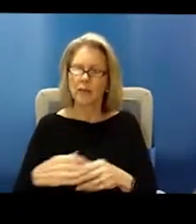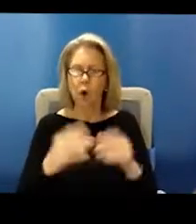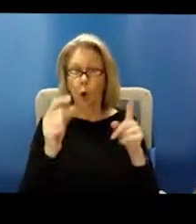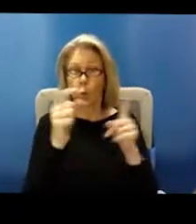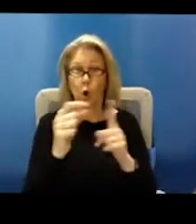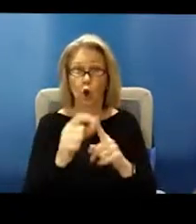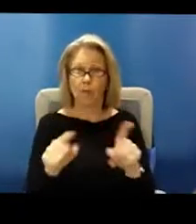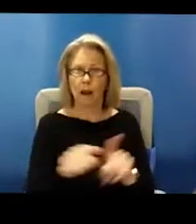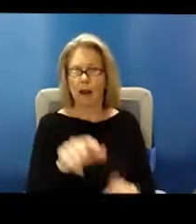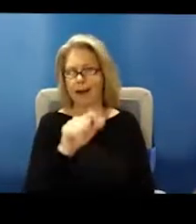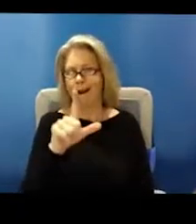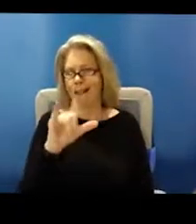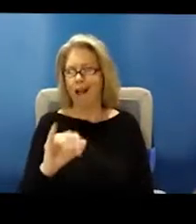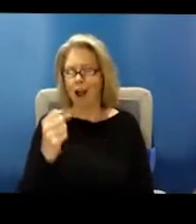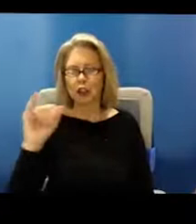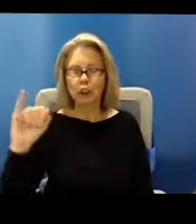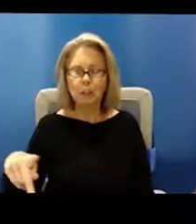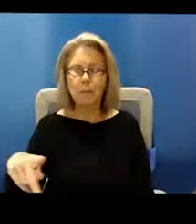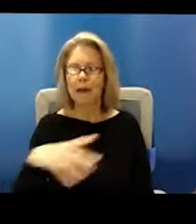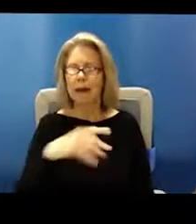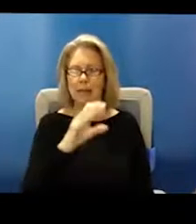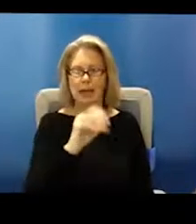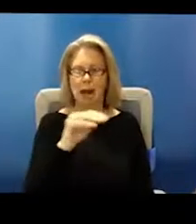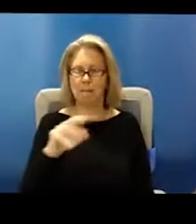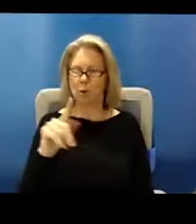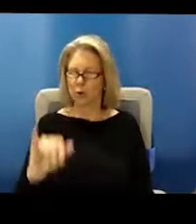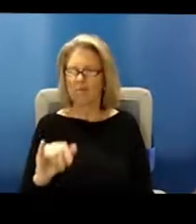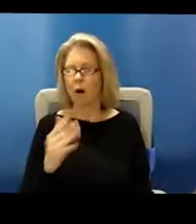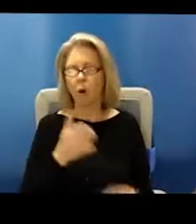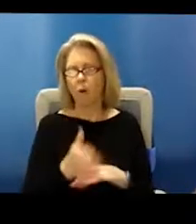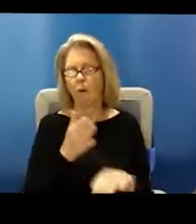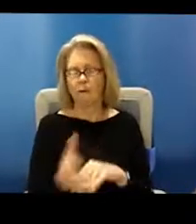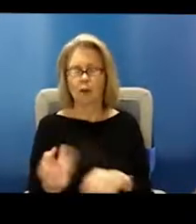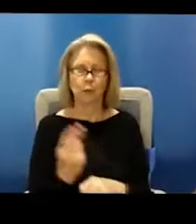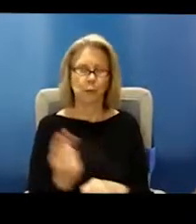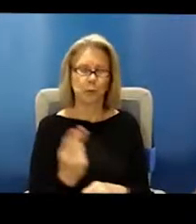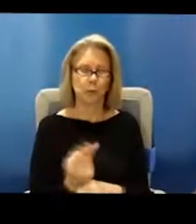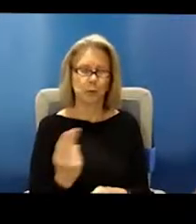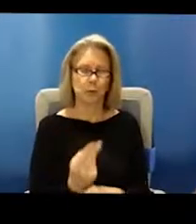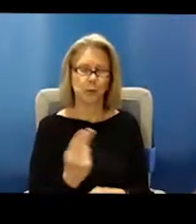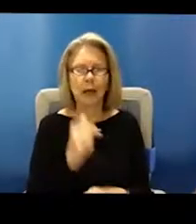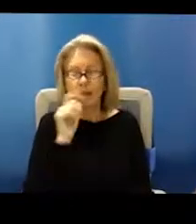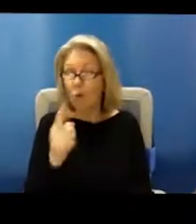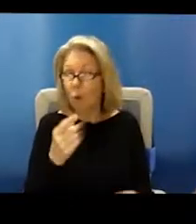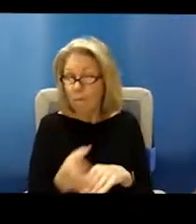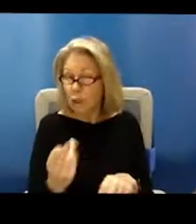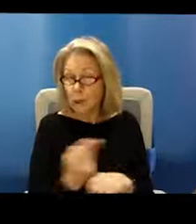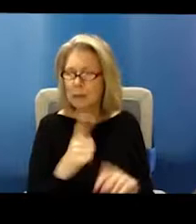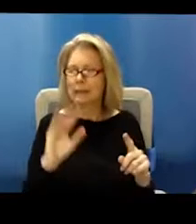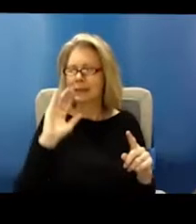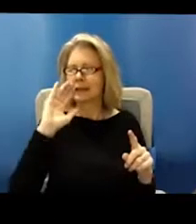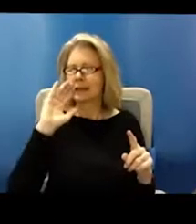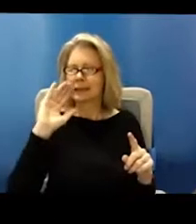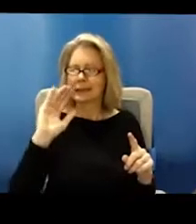towards the ways in which words like allyship and community have been sort of overused, not only overused,